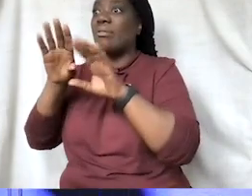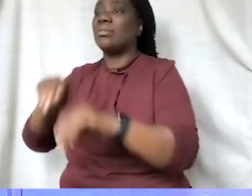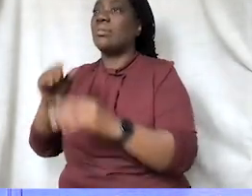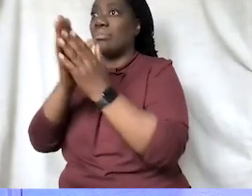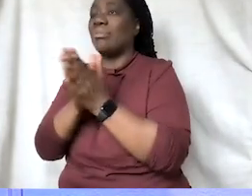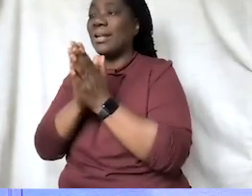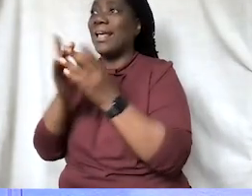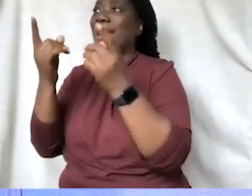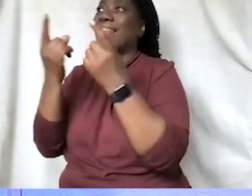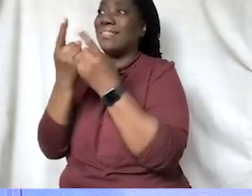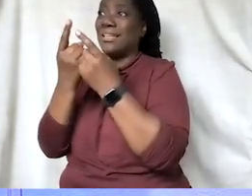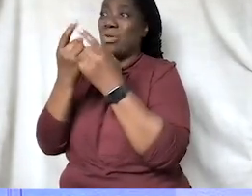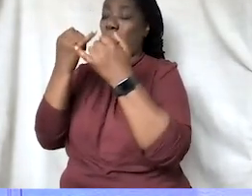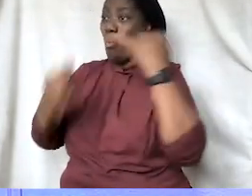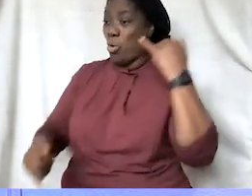they are today.